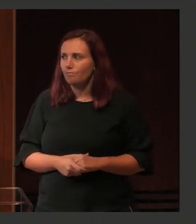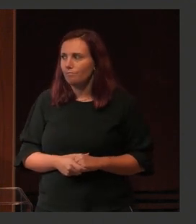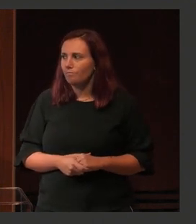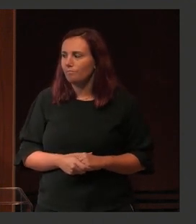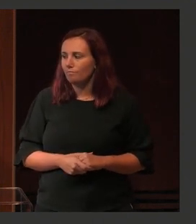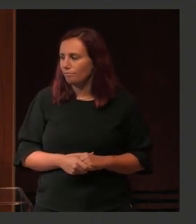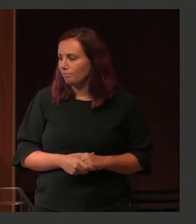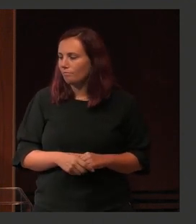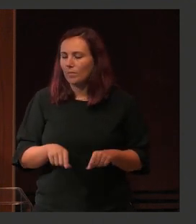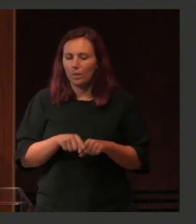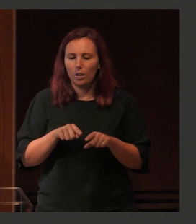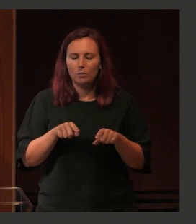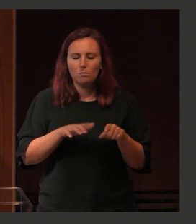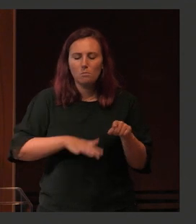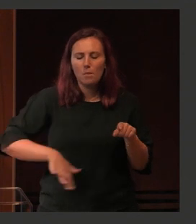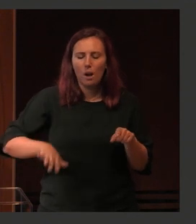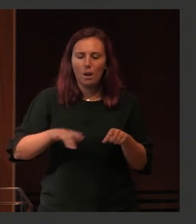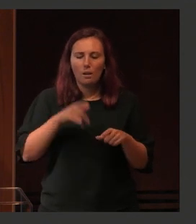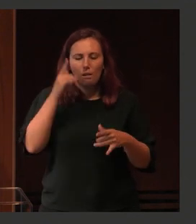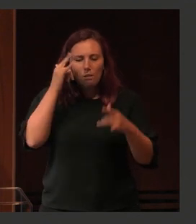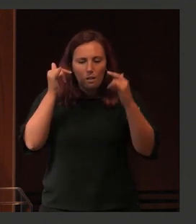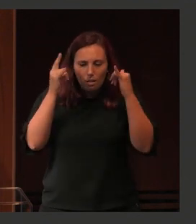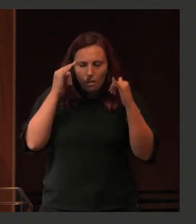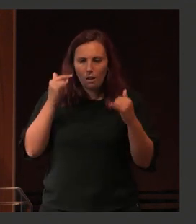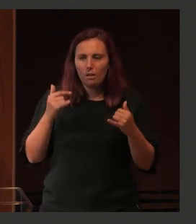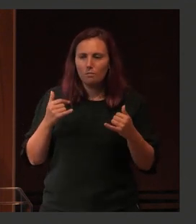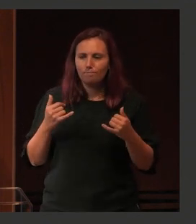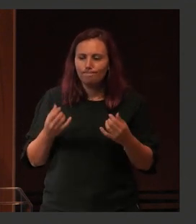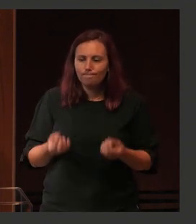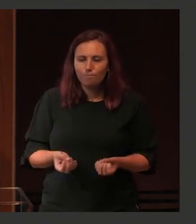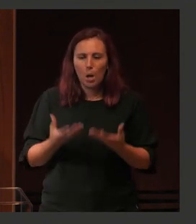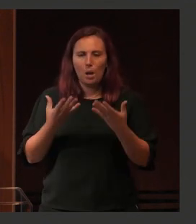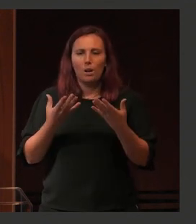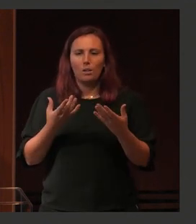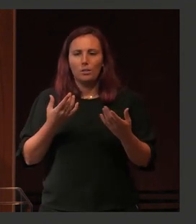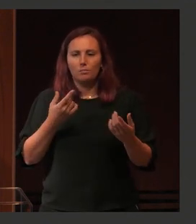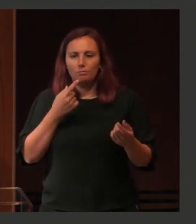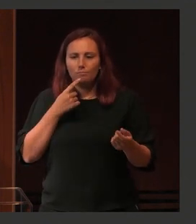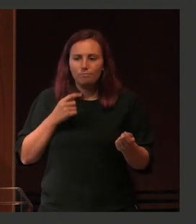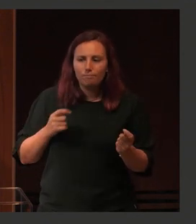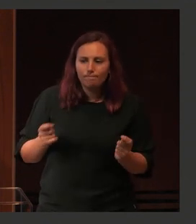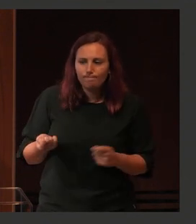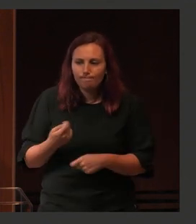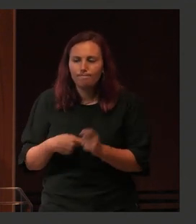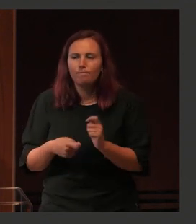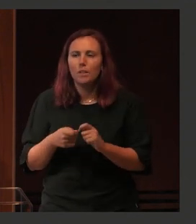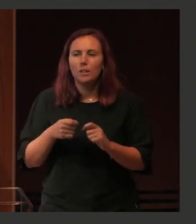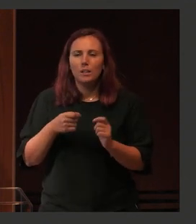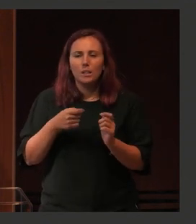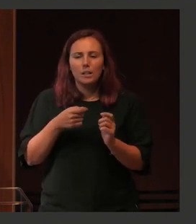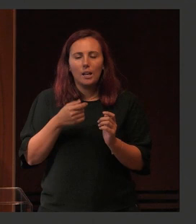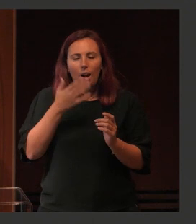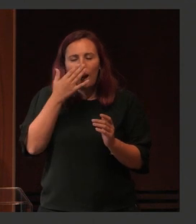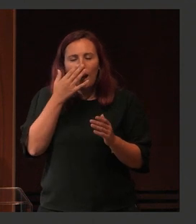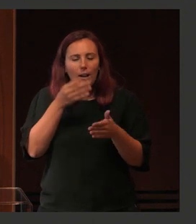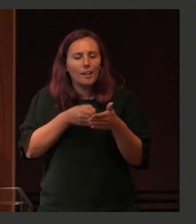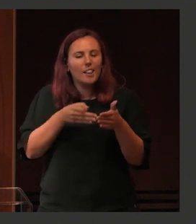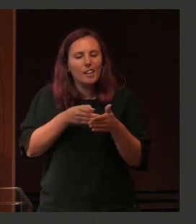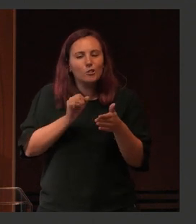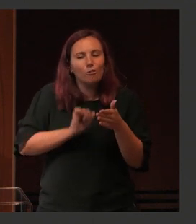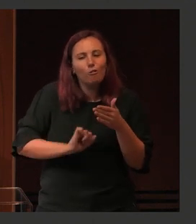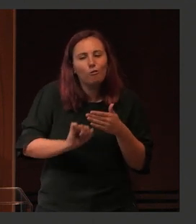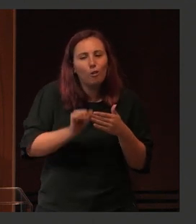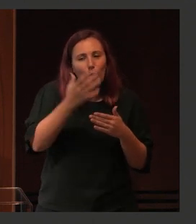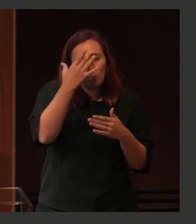that you should also know the needs of your customers, the students and the teachers,